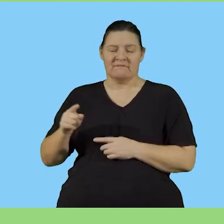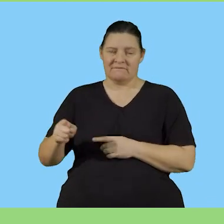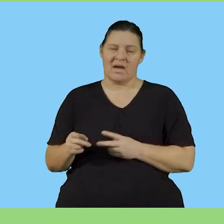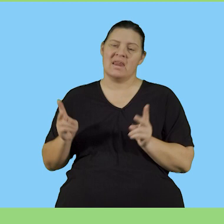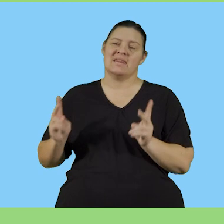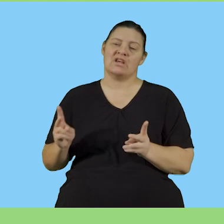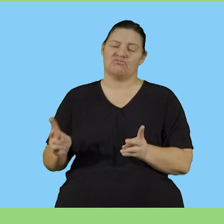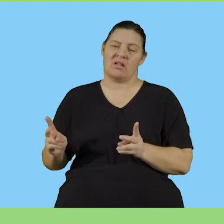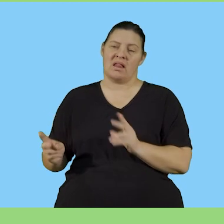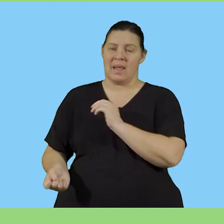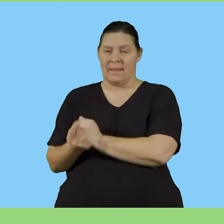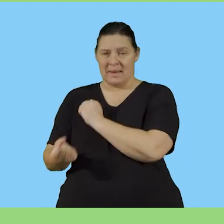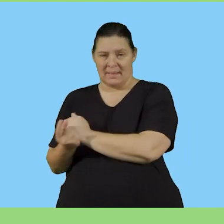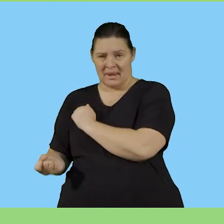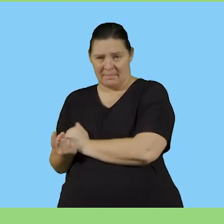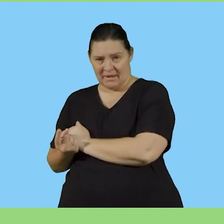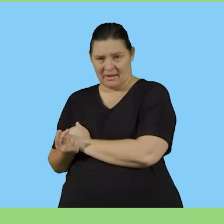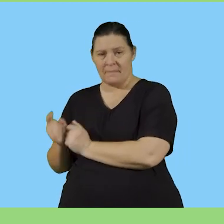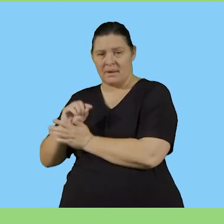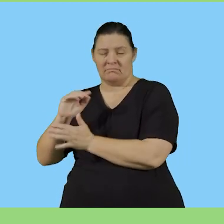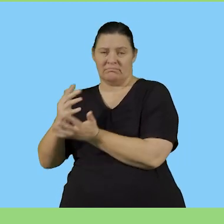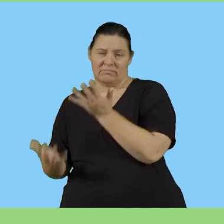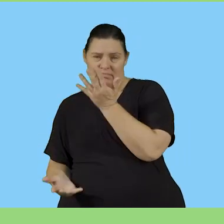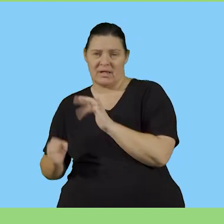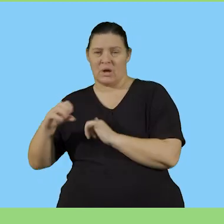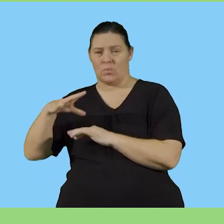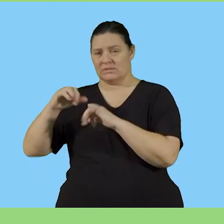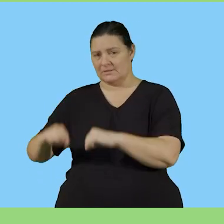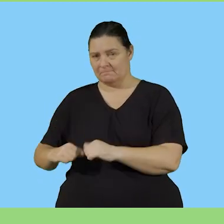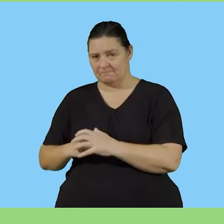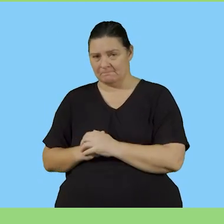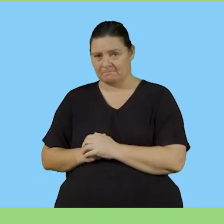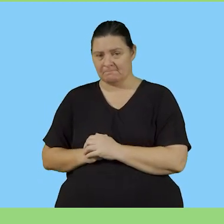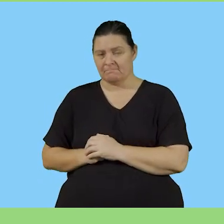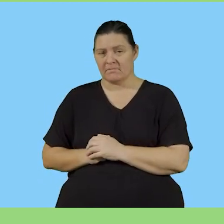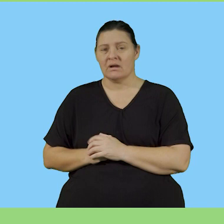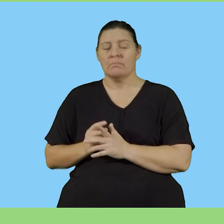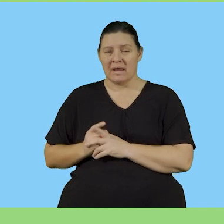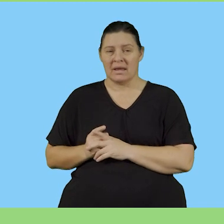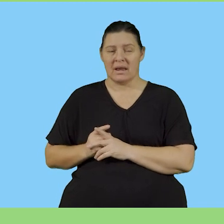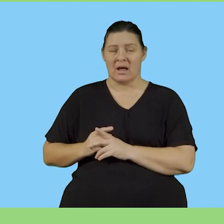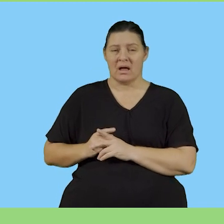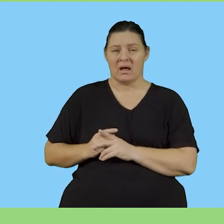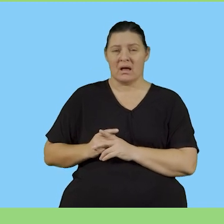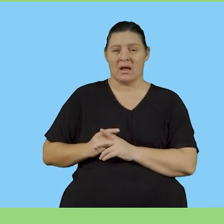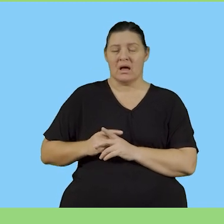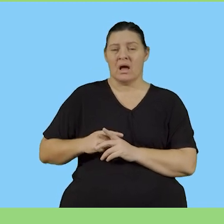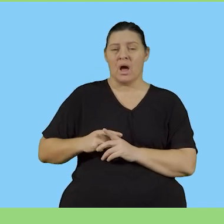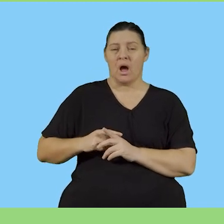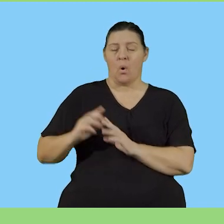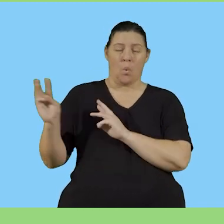an example of natural factors that can cause an imbalance in the ecosystem. Extreme changes